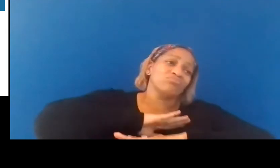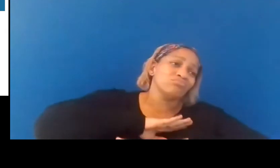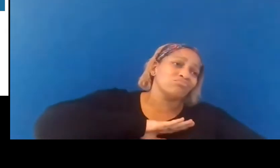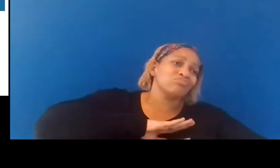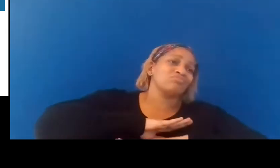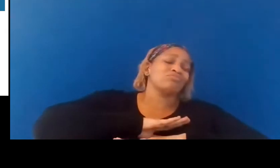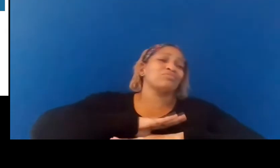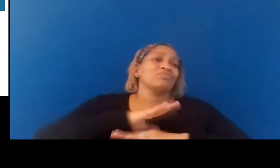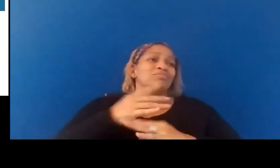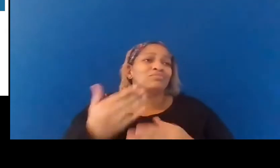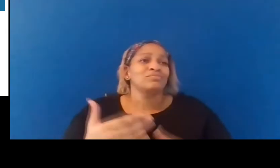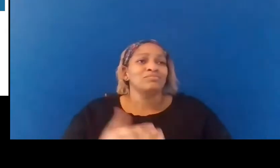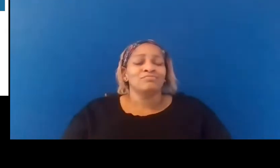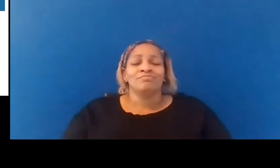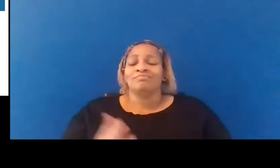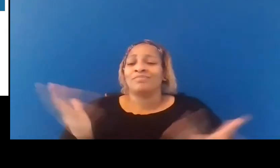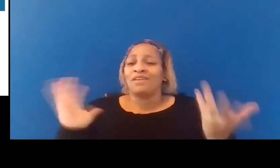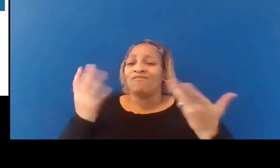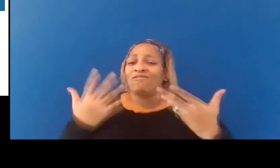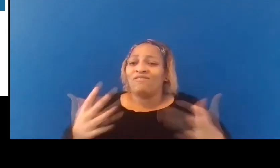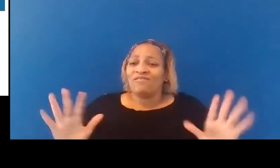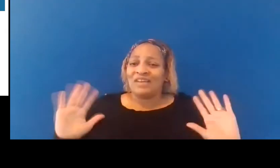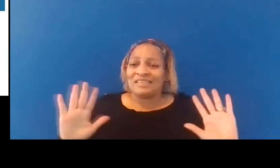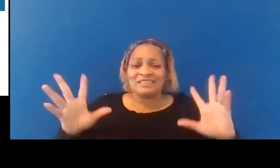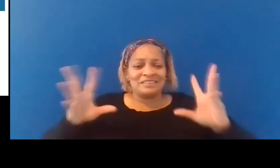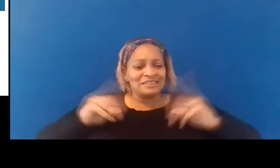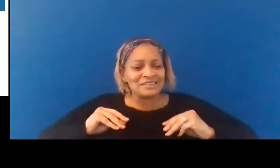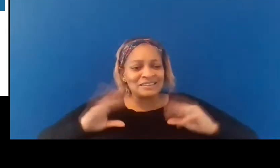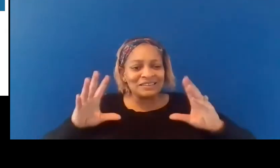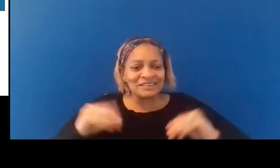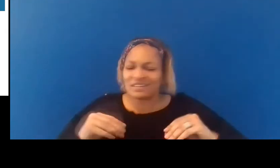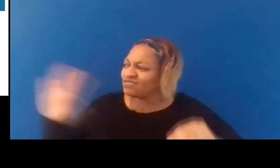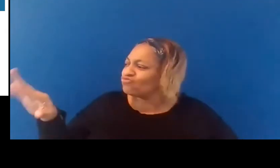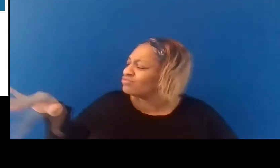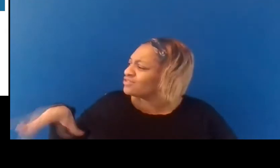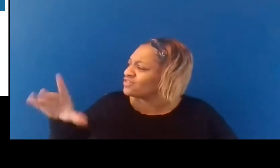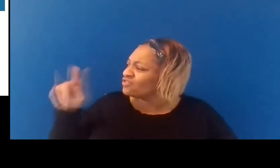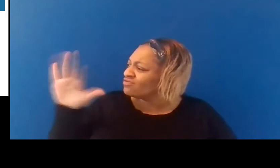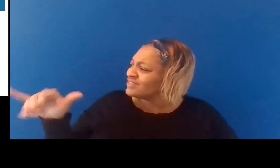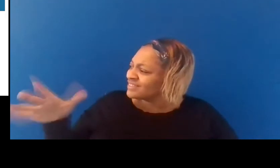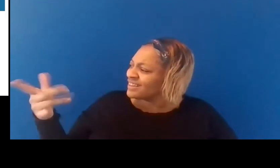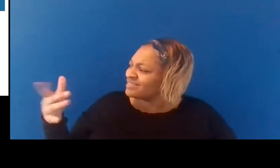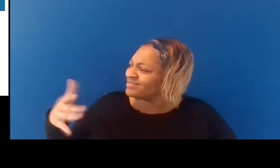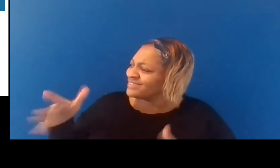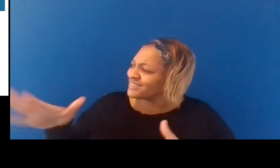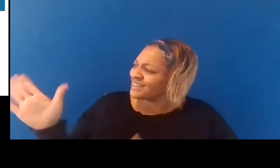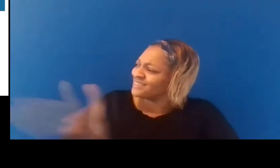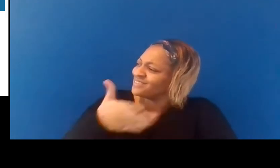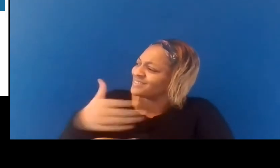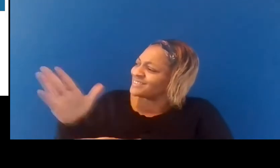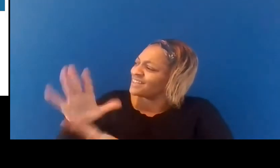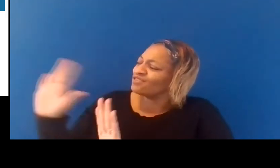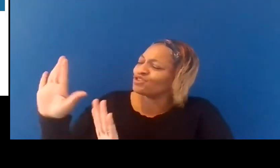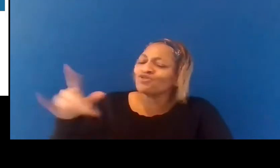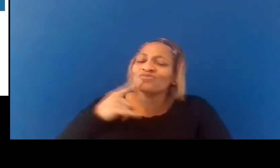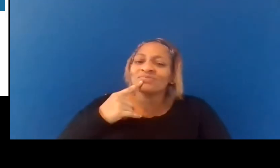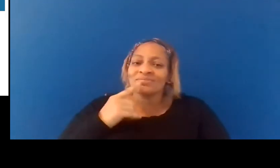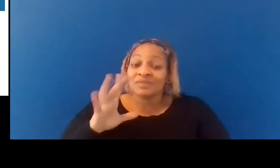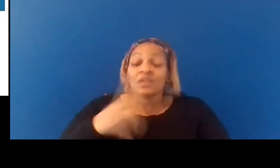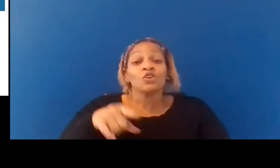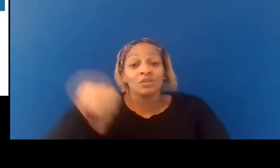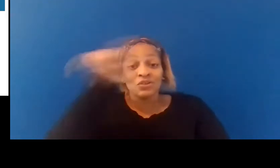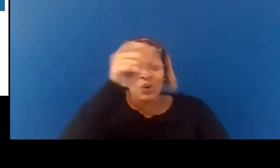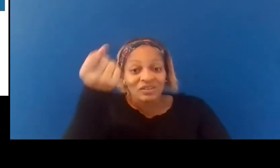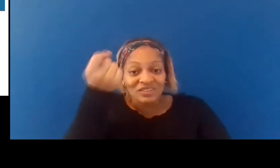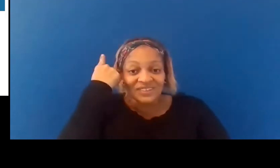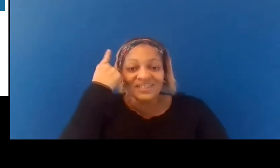now. Hush, hush up, Tracy, hush up. But you get the idea. It's this idea of all